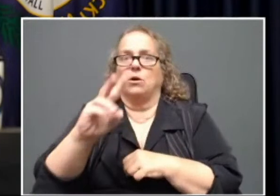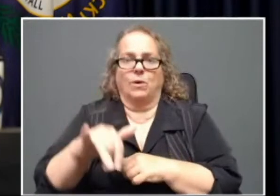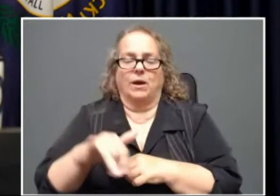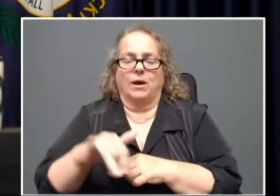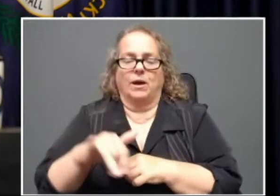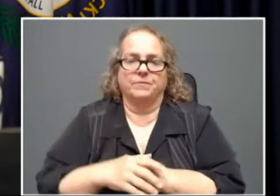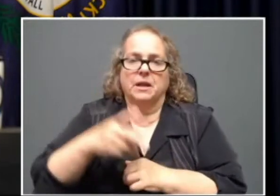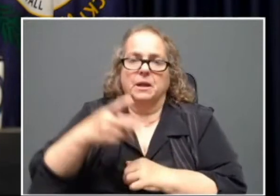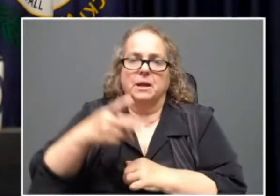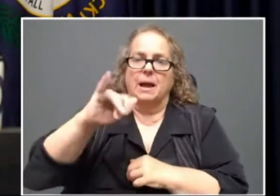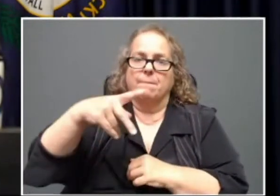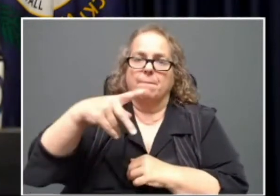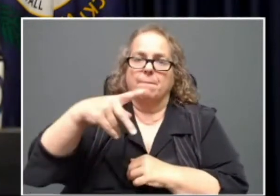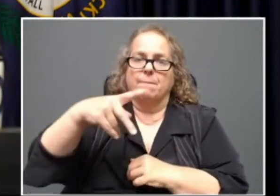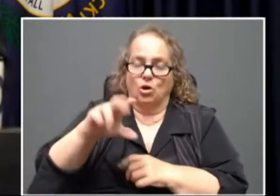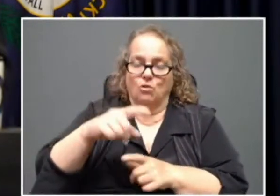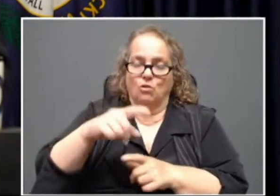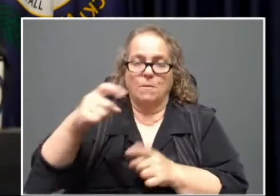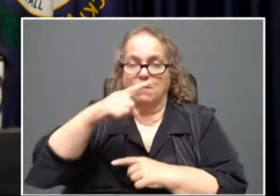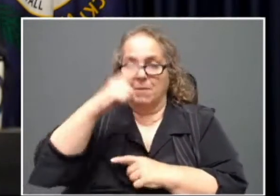Hudspeth Blackburn.